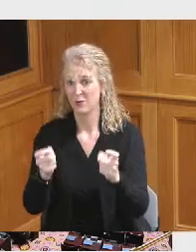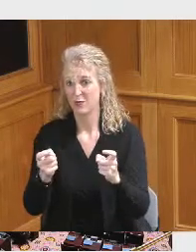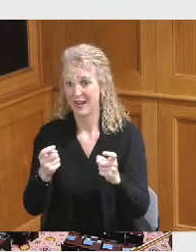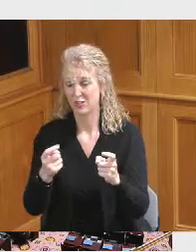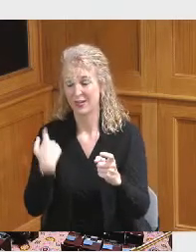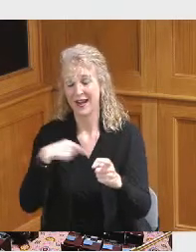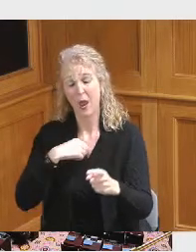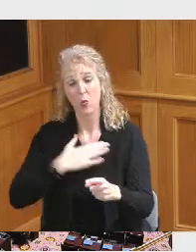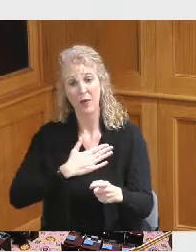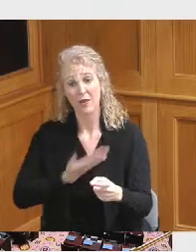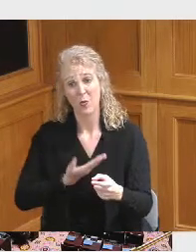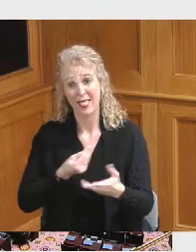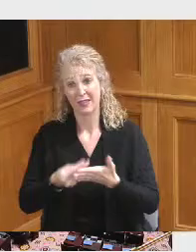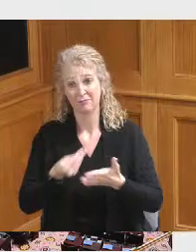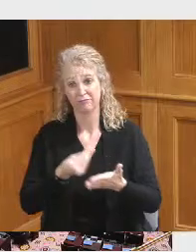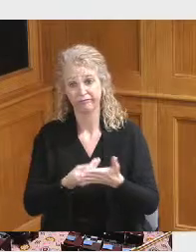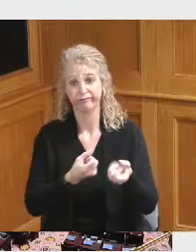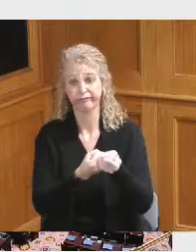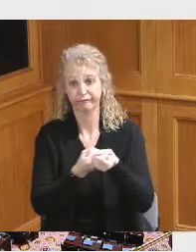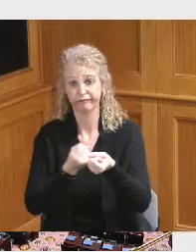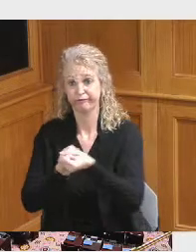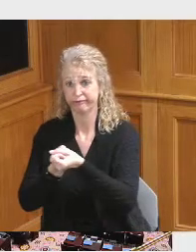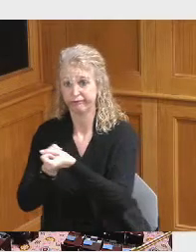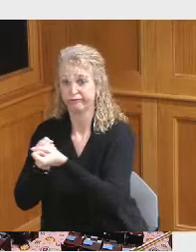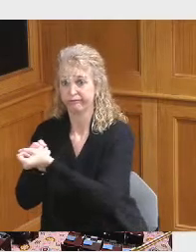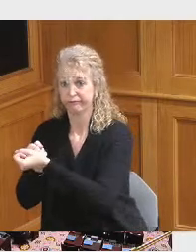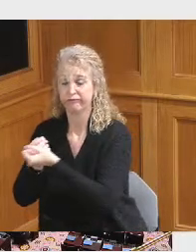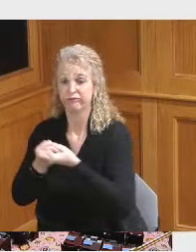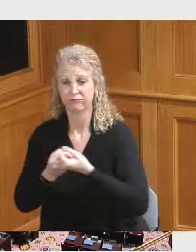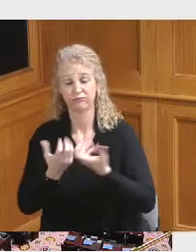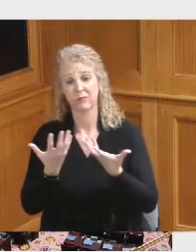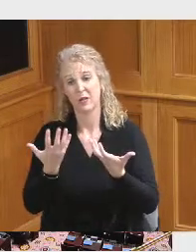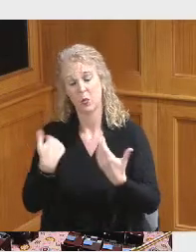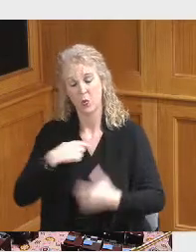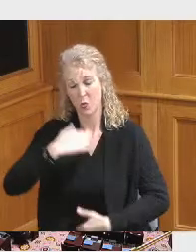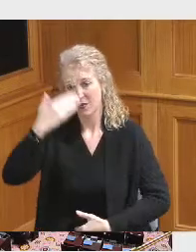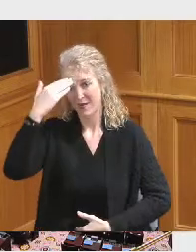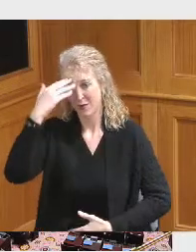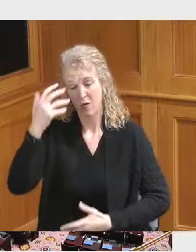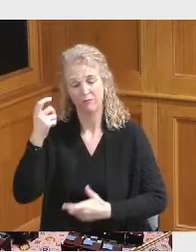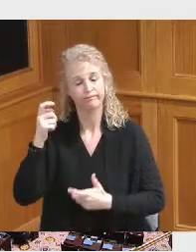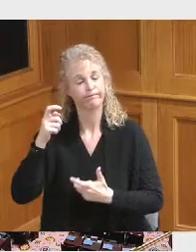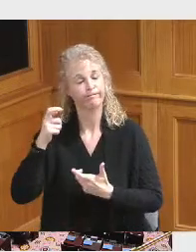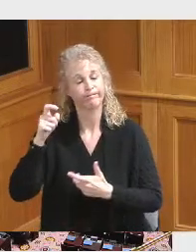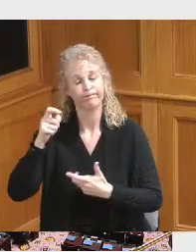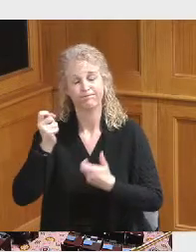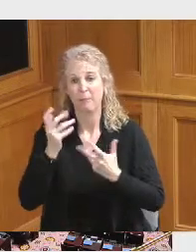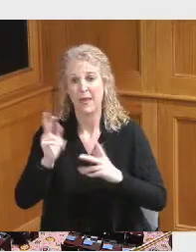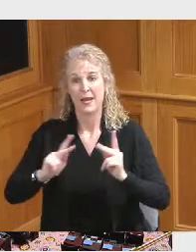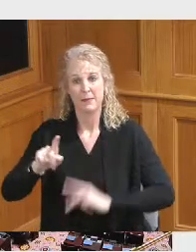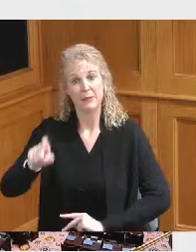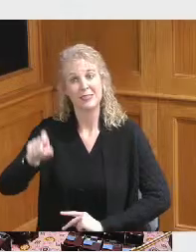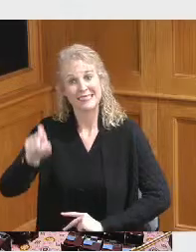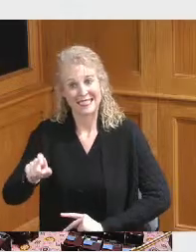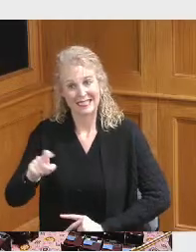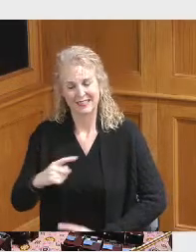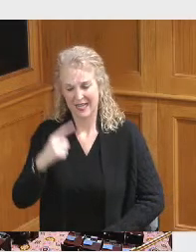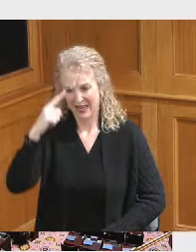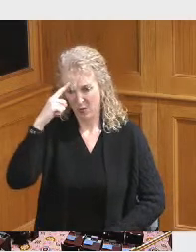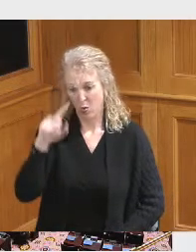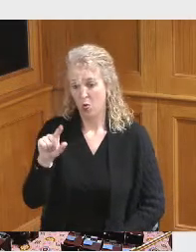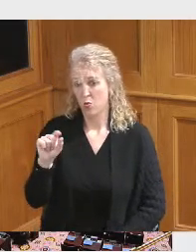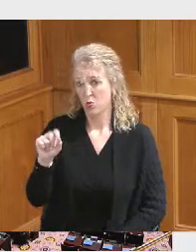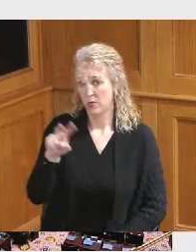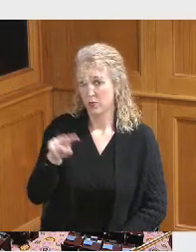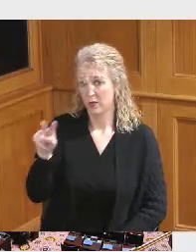investments for our people, our facilities, and the policy to address the need for organ donation. I know that in